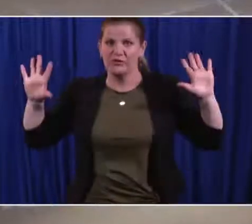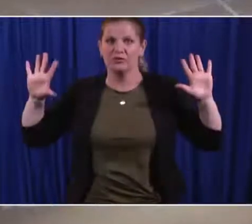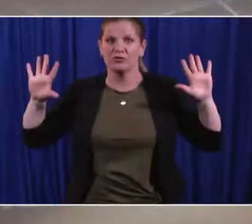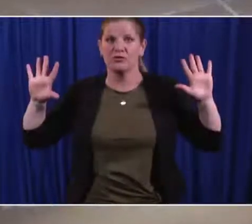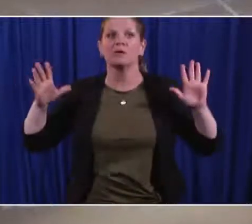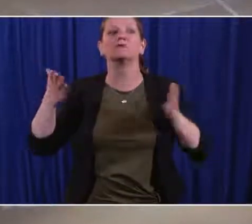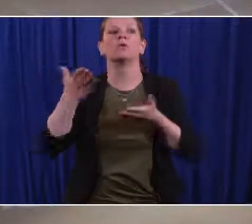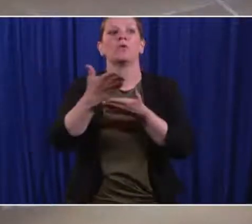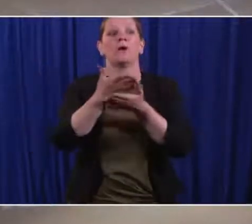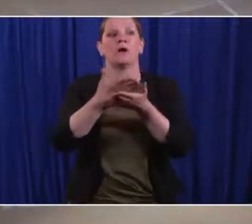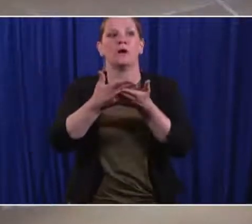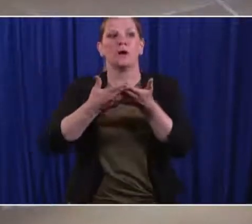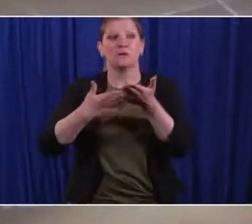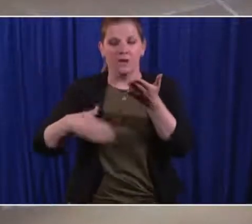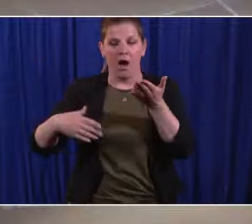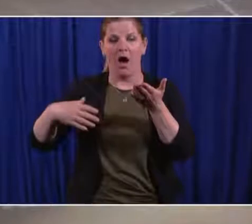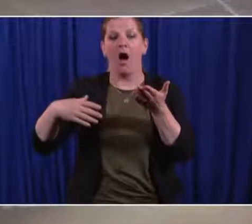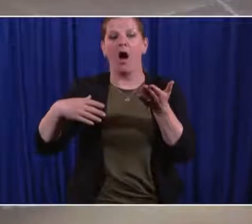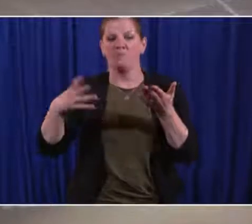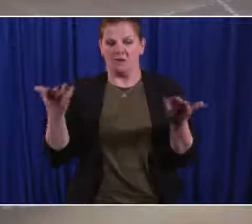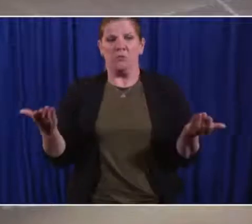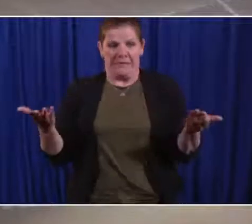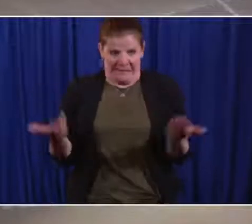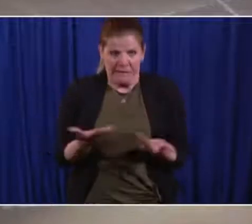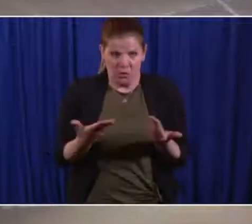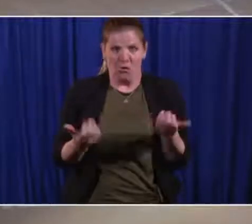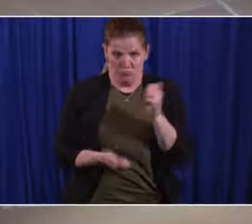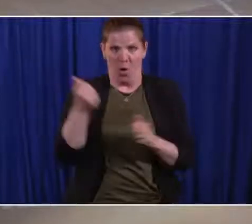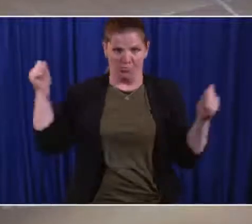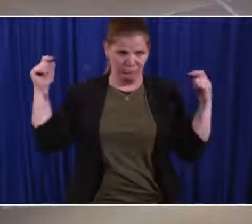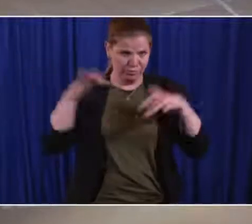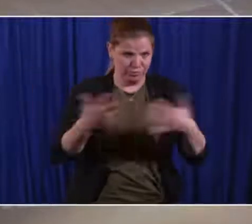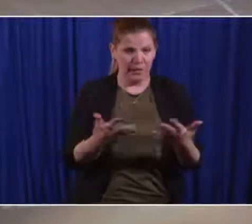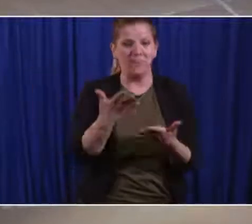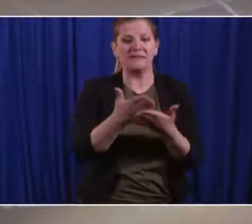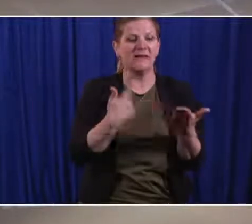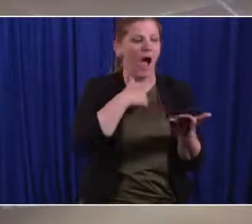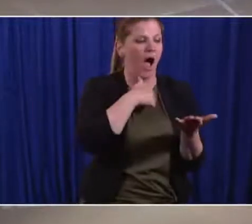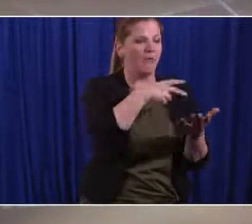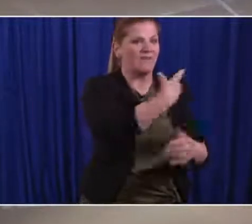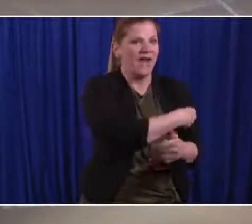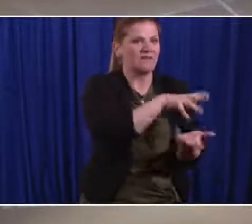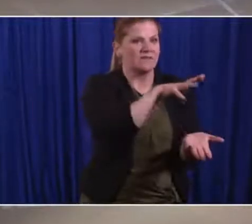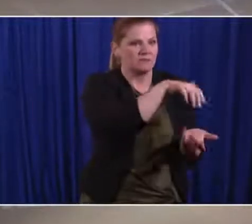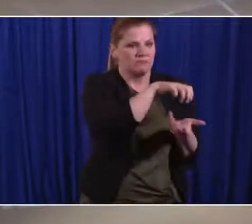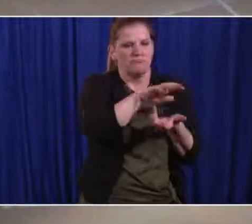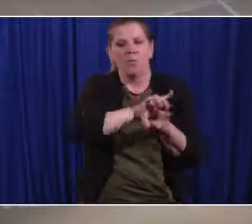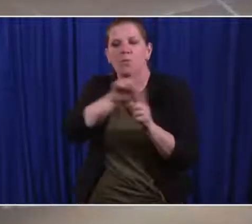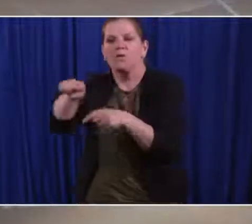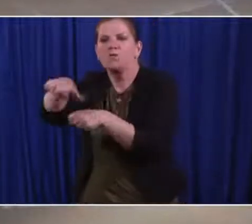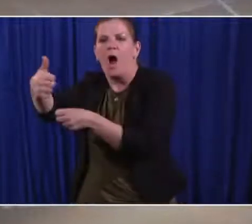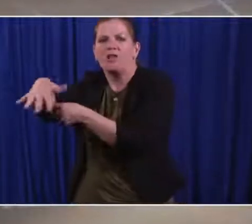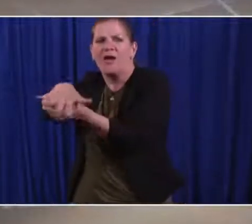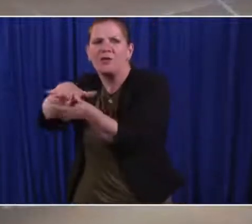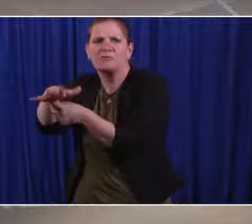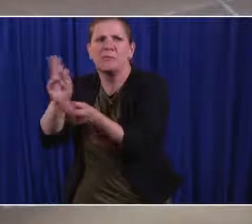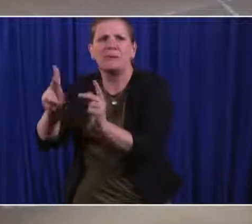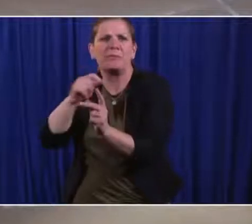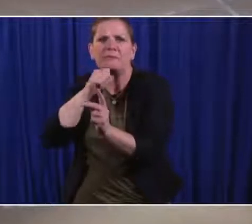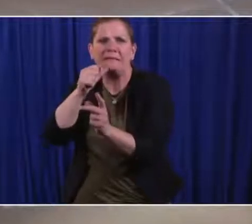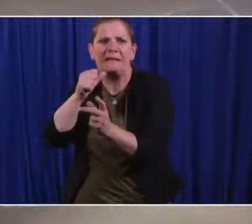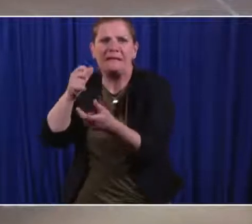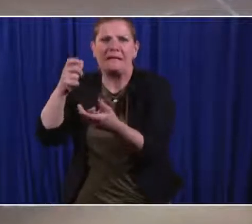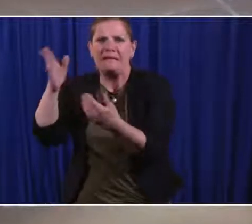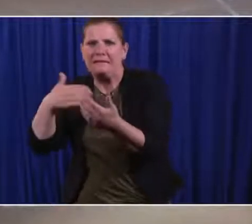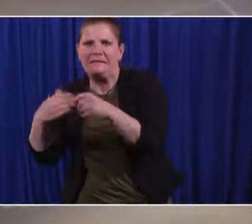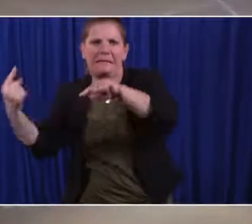off off campus from here to those underserved neighborhoods. We've vaccinated nearly 500 people at the Elizabeth